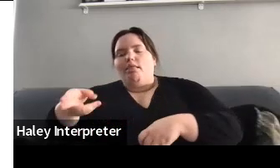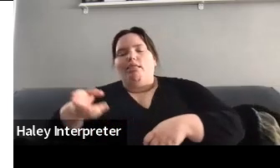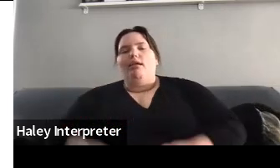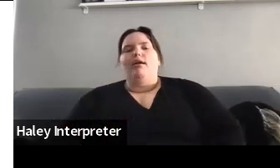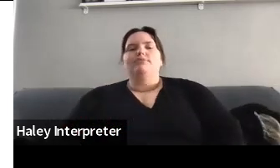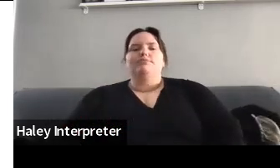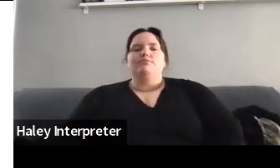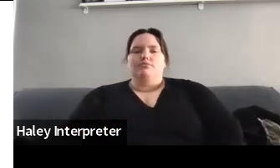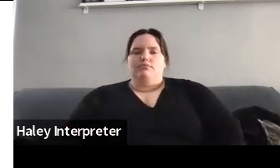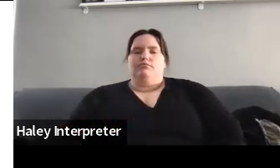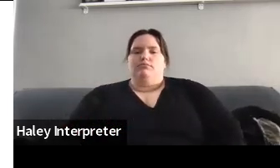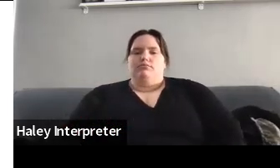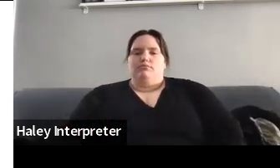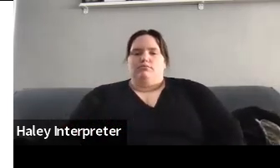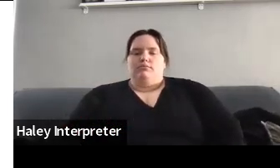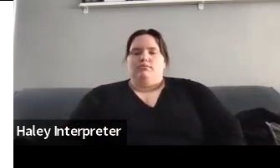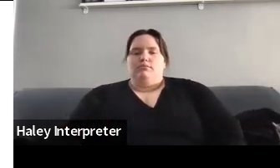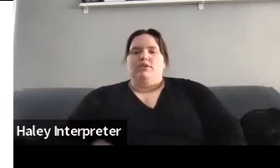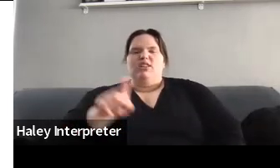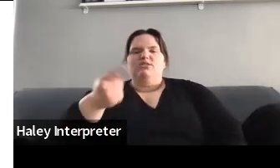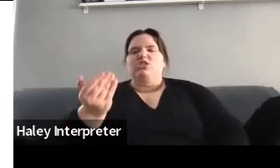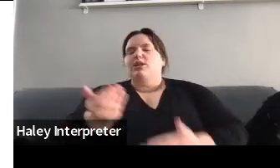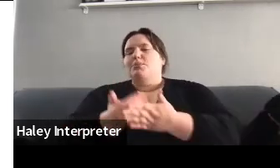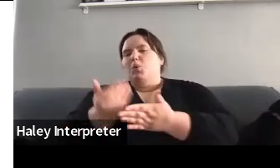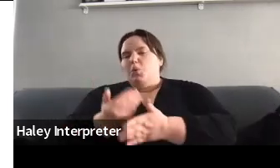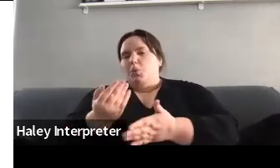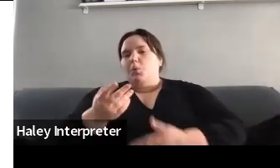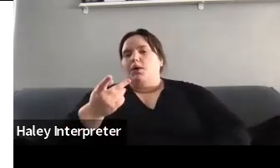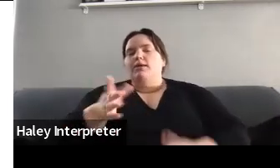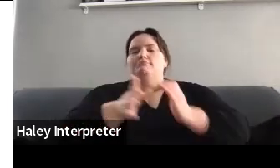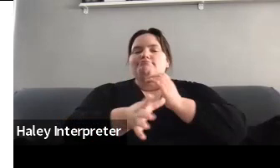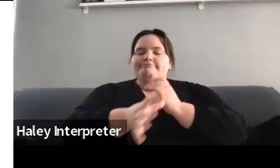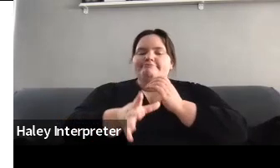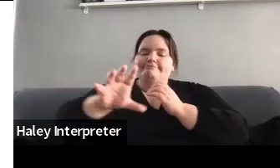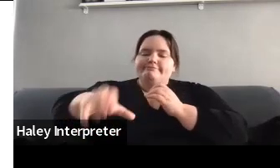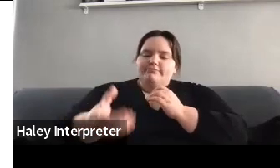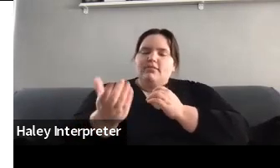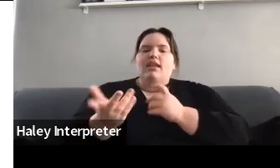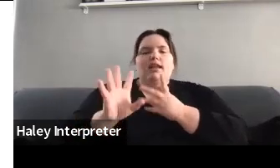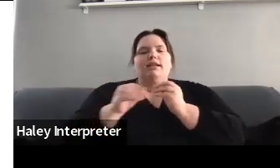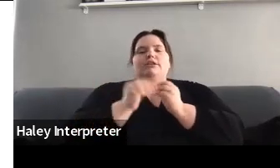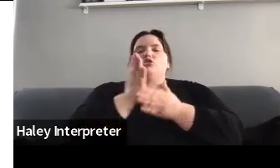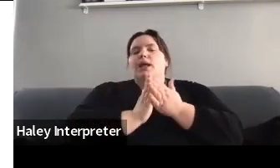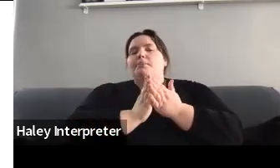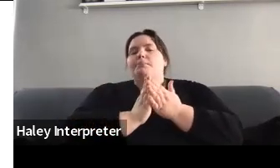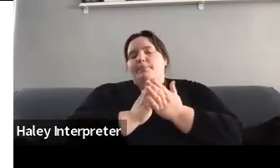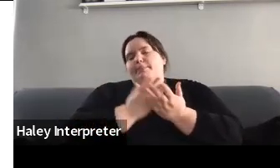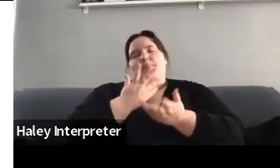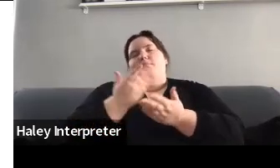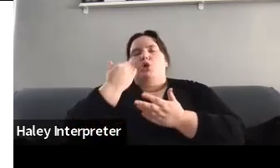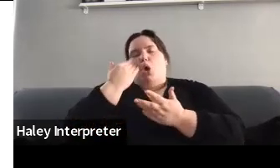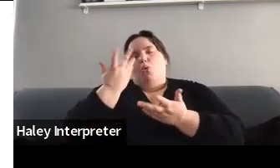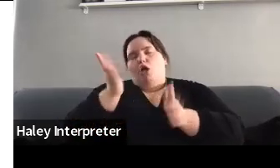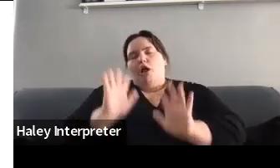some kind of novel type of pooper scoopers in addition to some that are already or we might already be aware